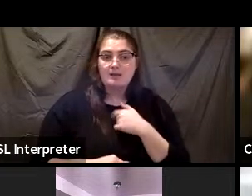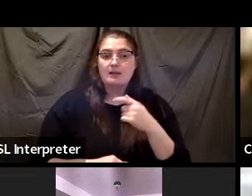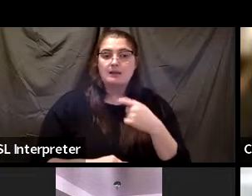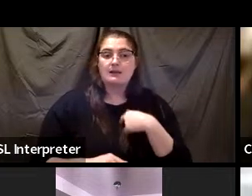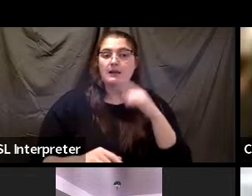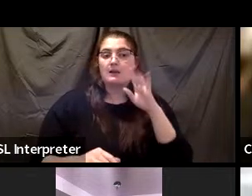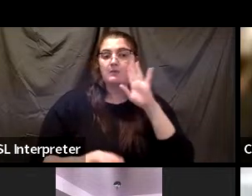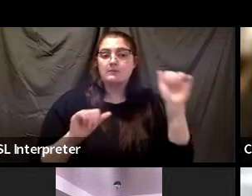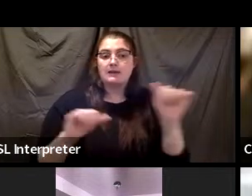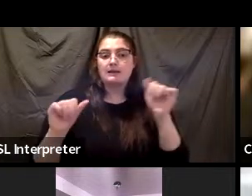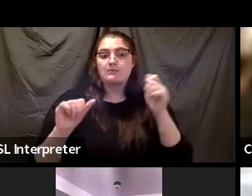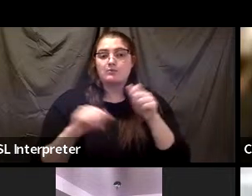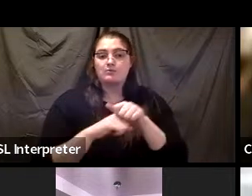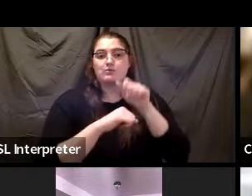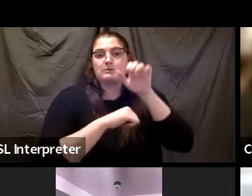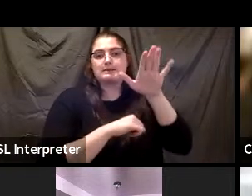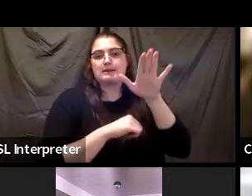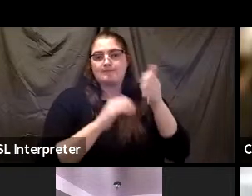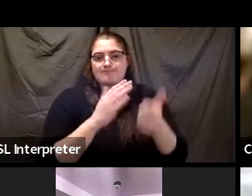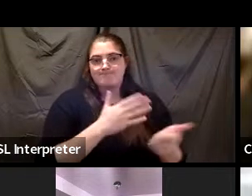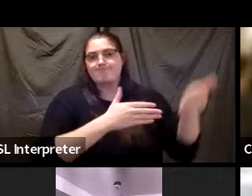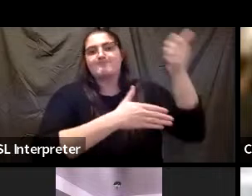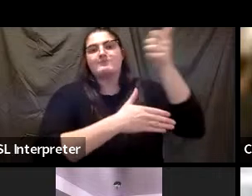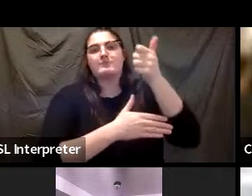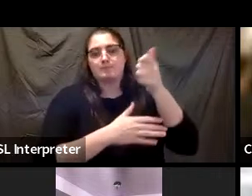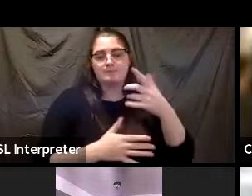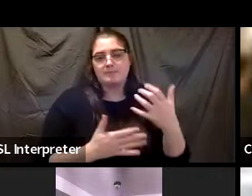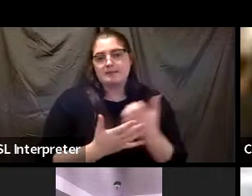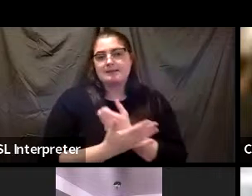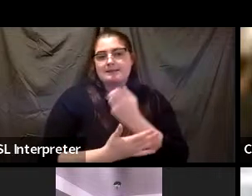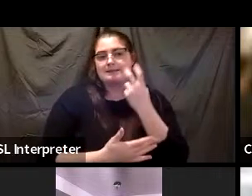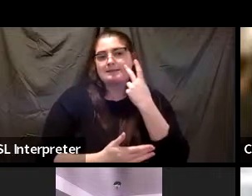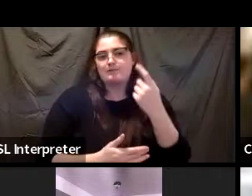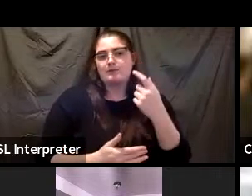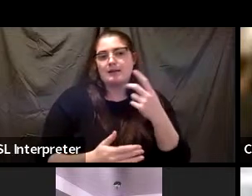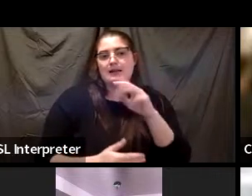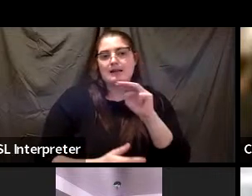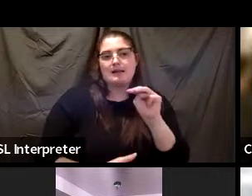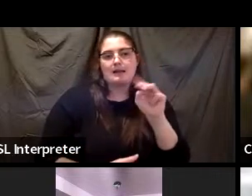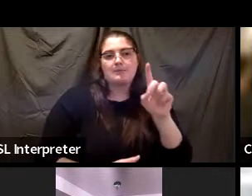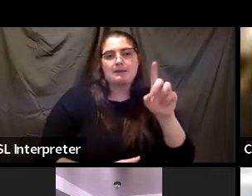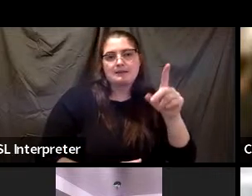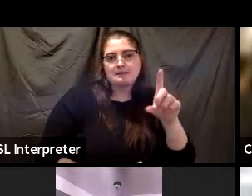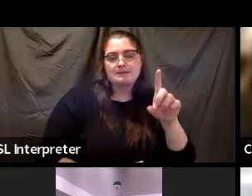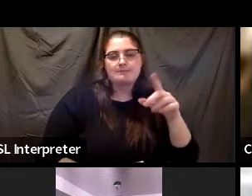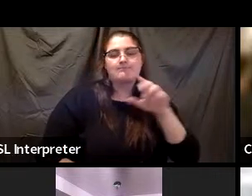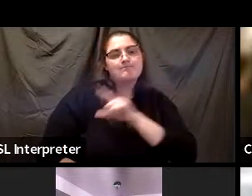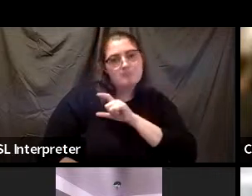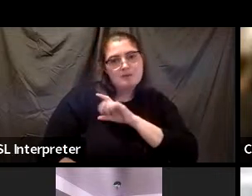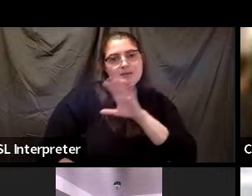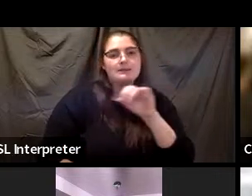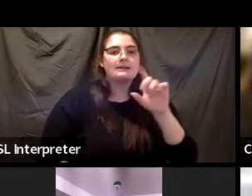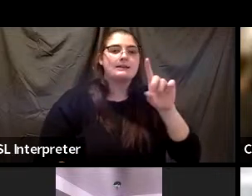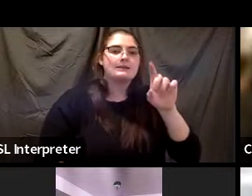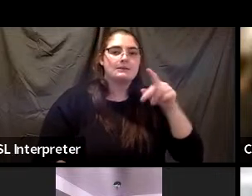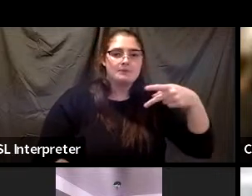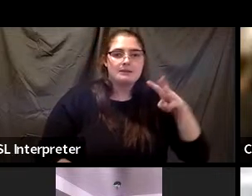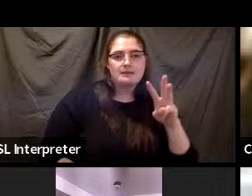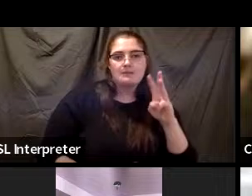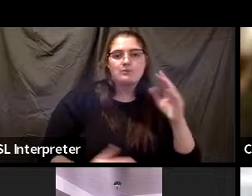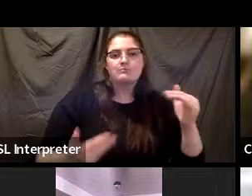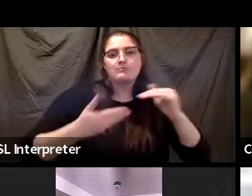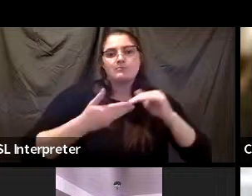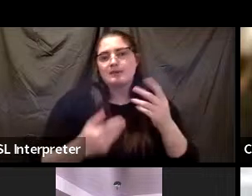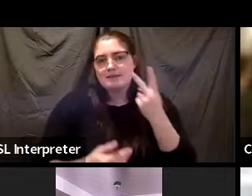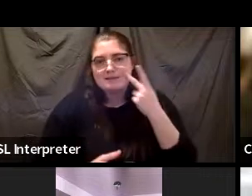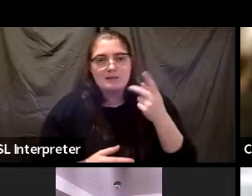be able to escalate that, and we'll see if we can get MPD and DPW to partner to try to figure out who's doing this